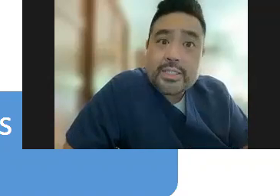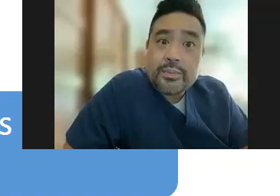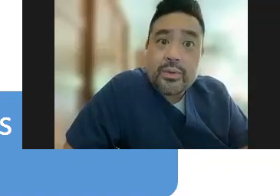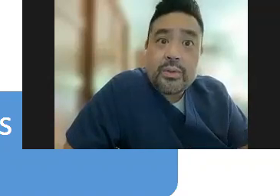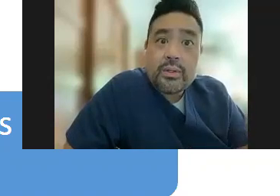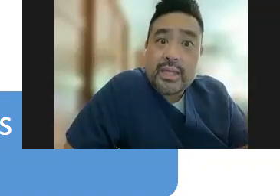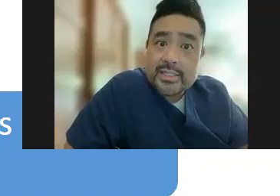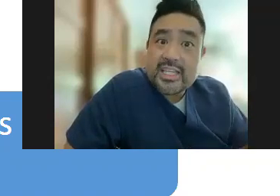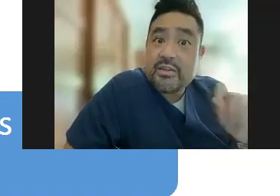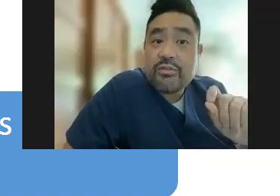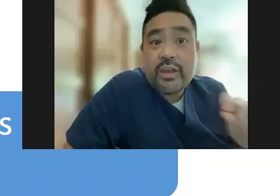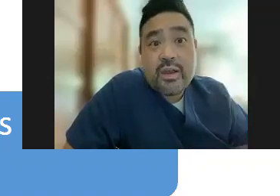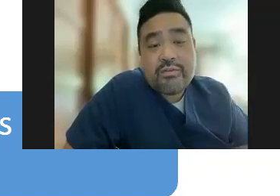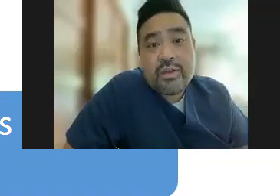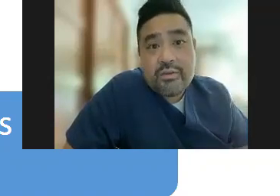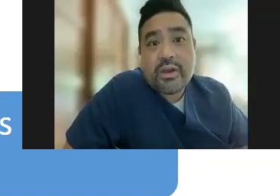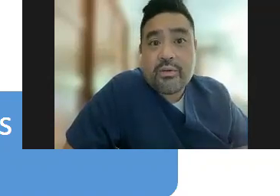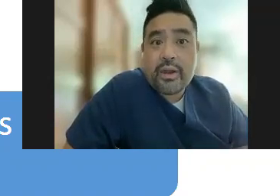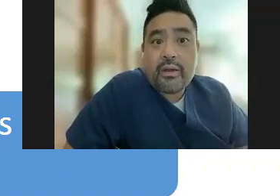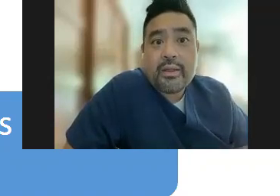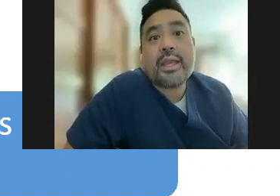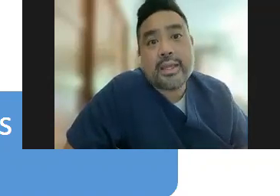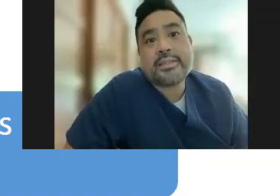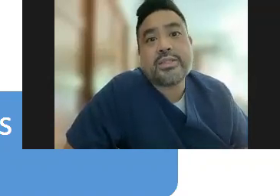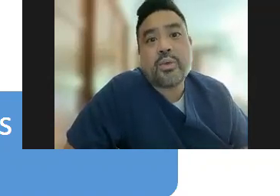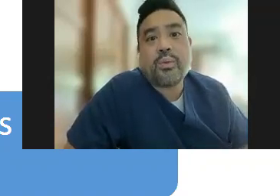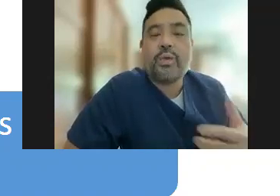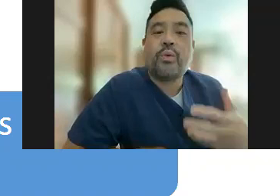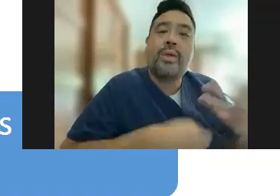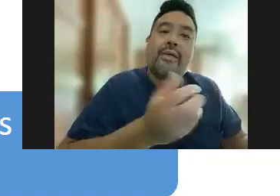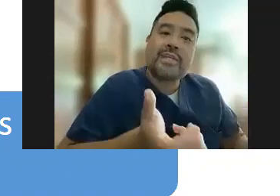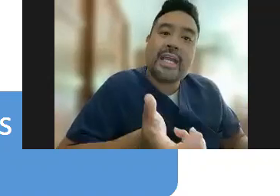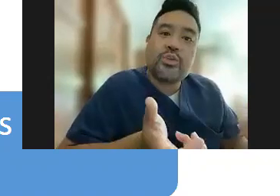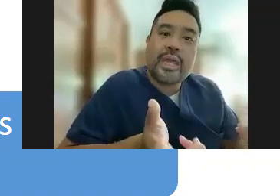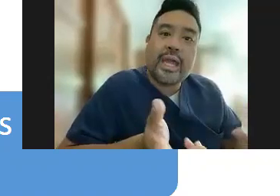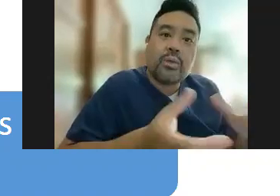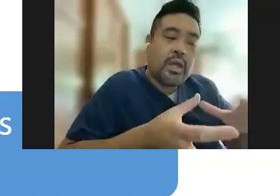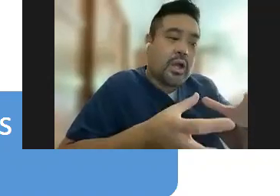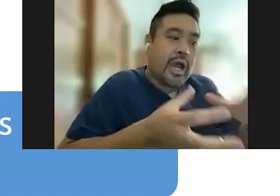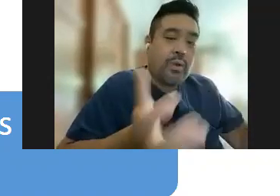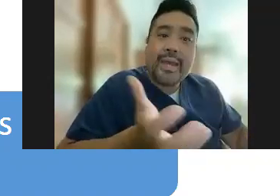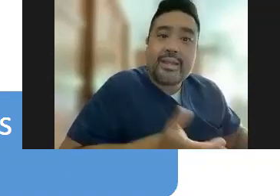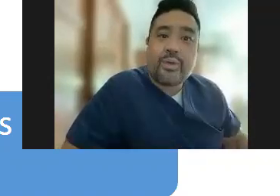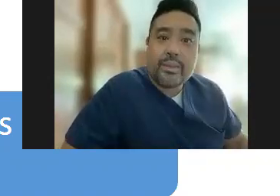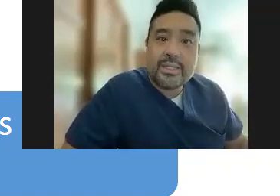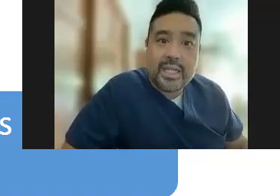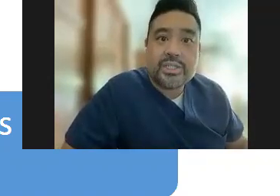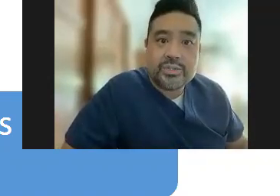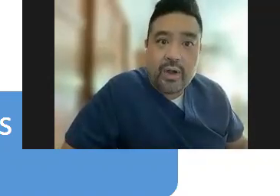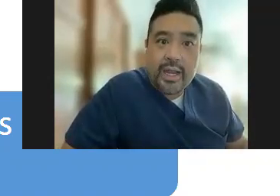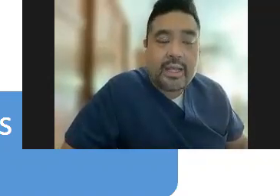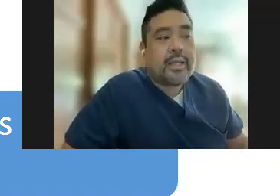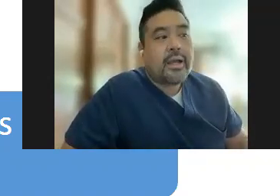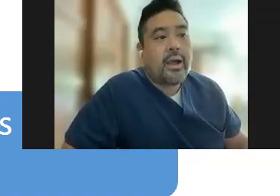is it possible? Yes. Is it very, very, very rare? It is. And so when we have to take into account how we make these